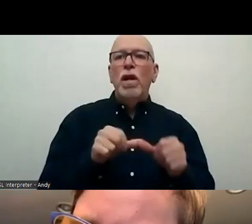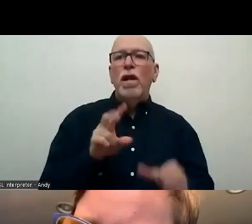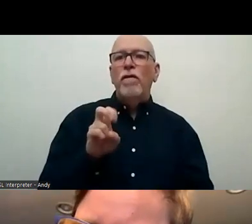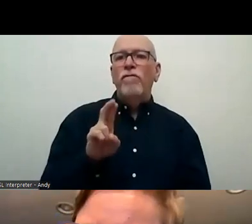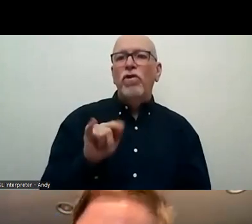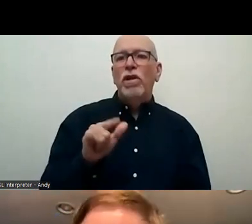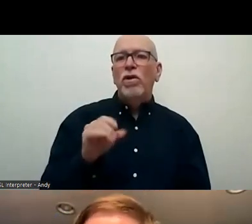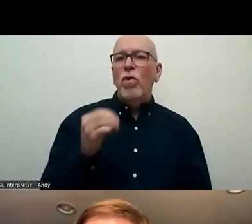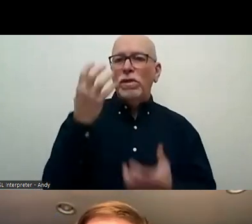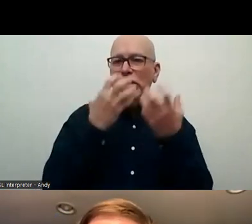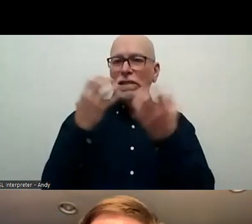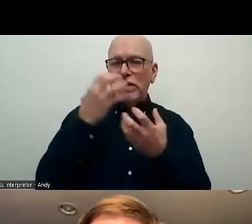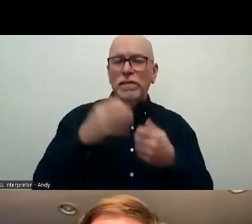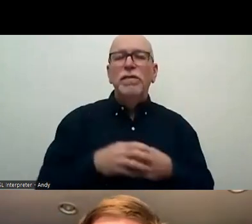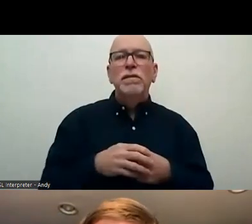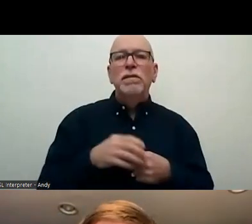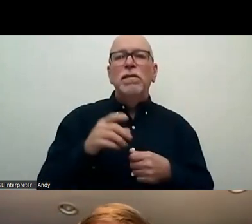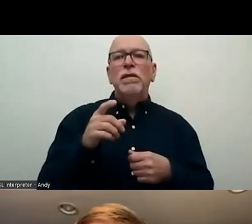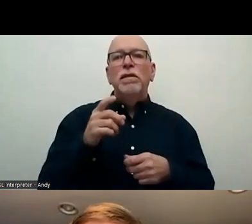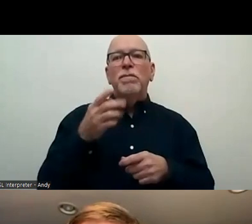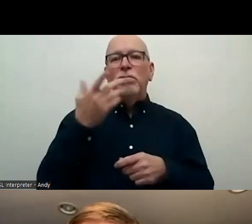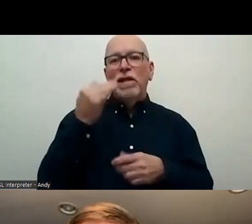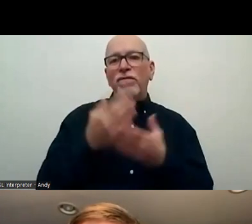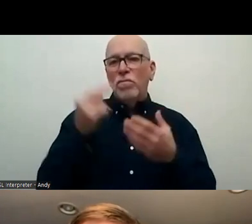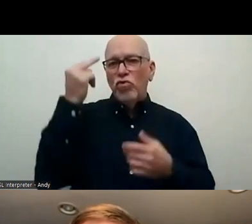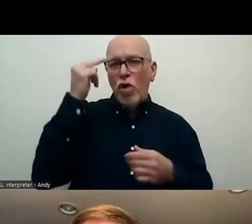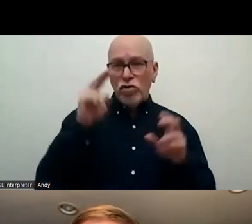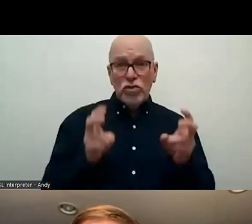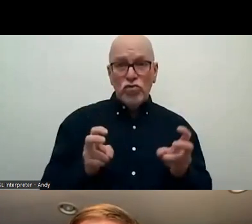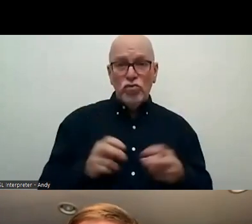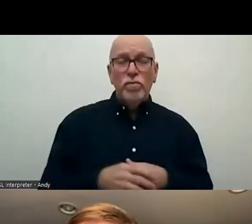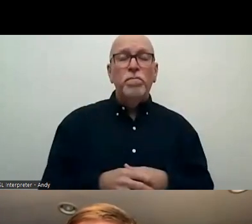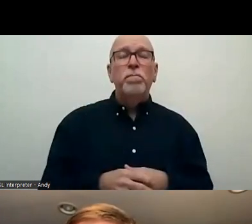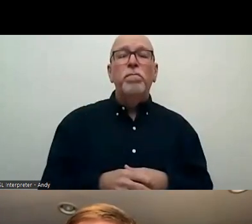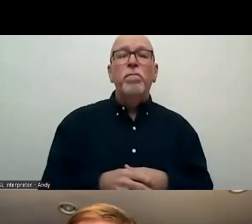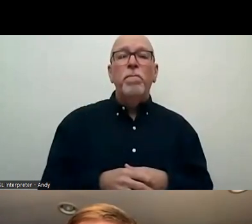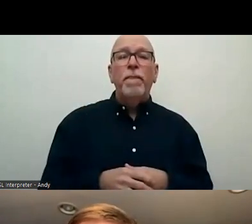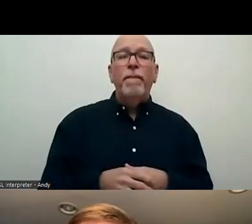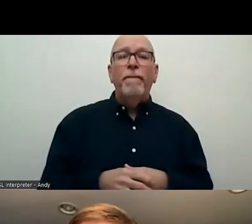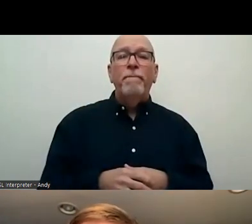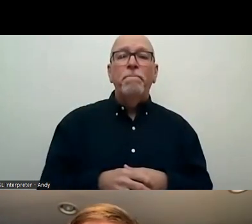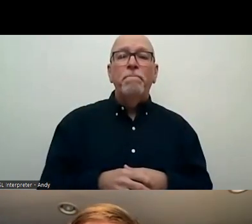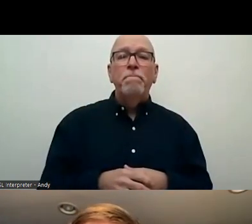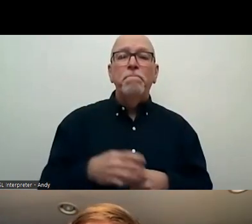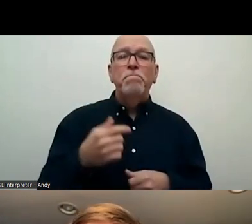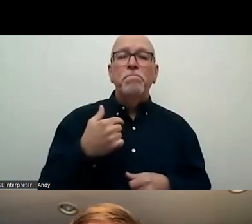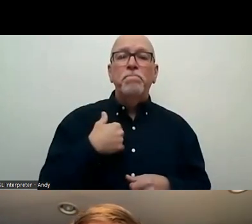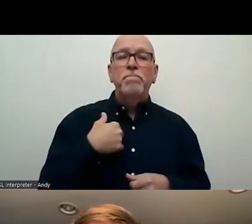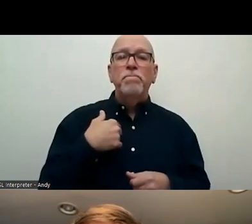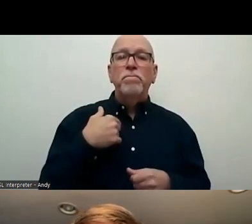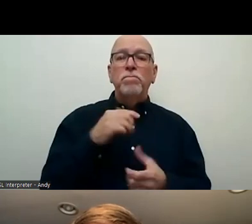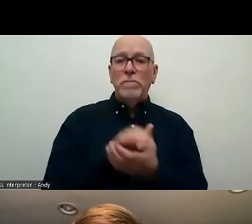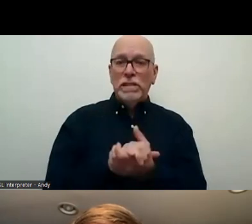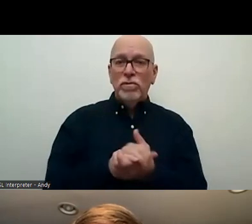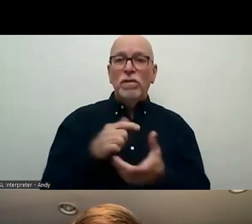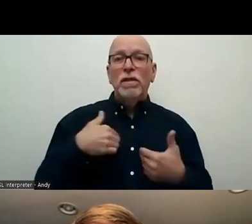and dizziness secondary to some neurological issues um i am married